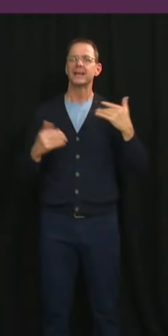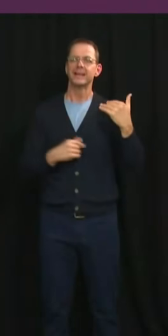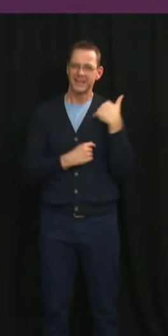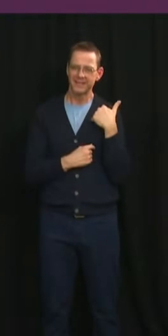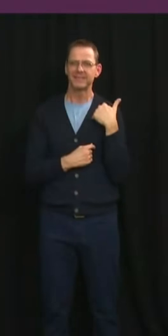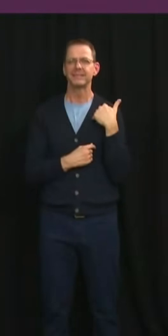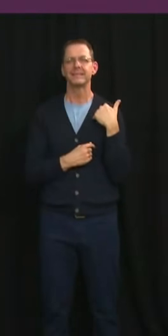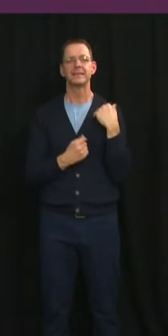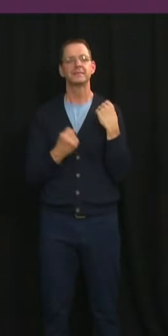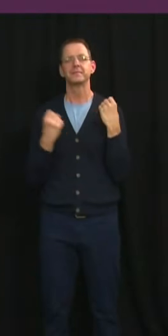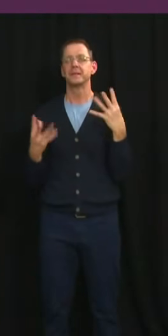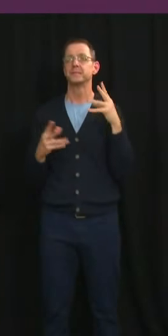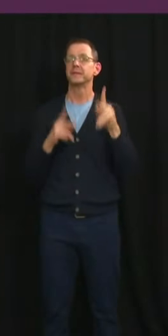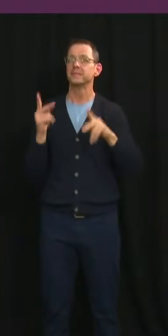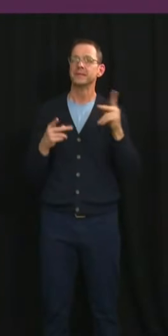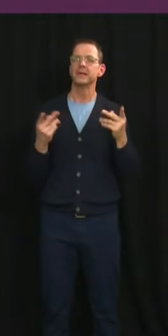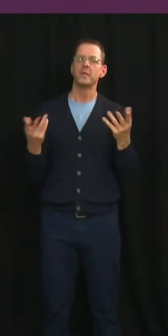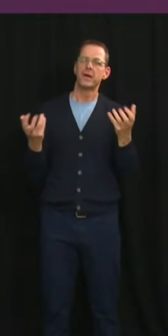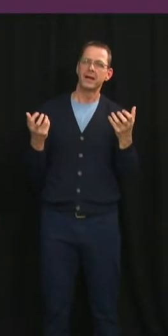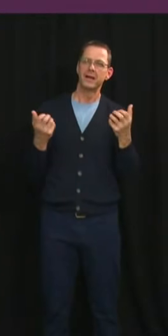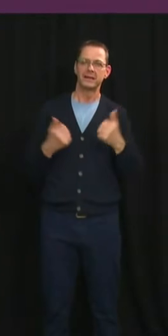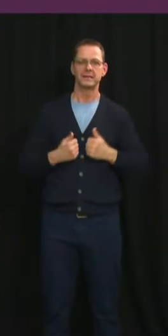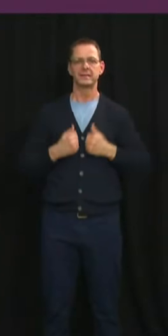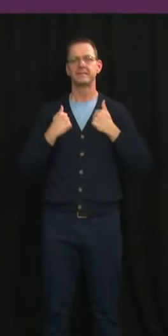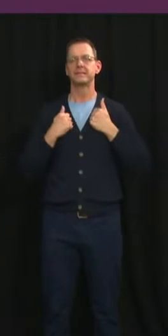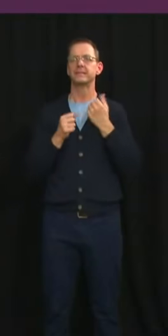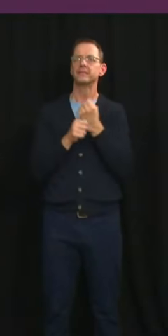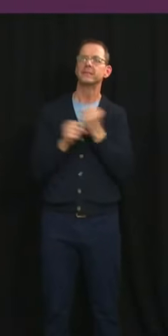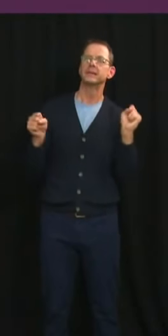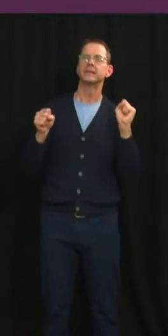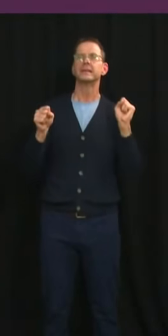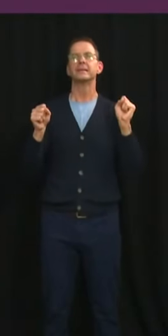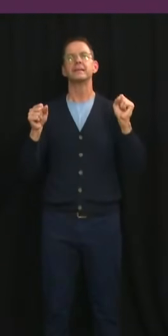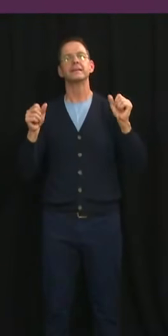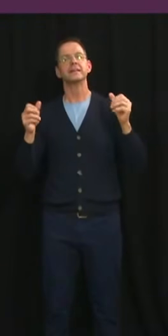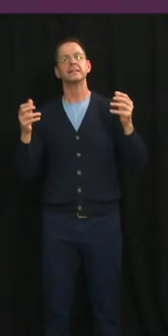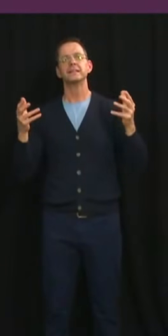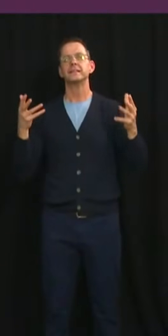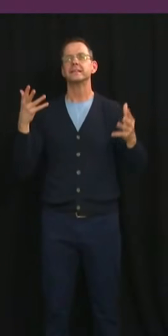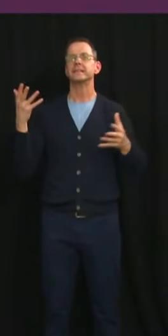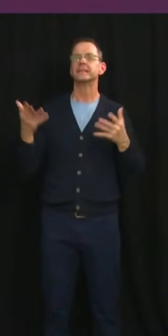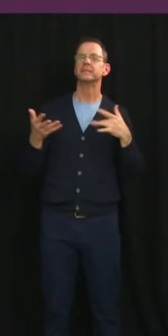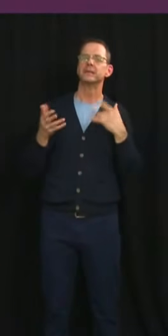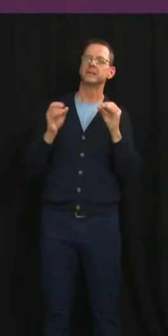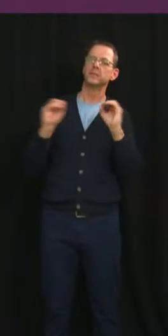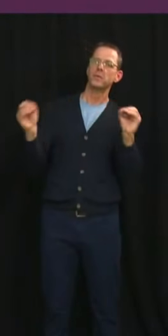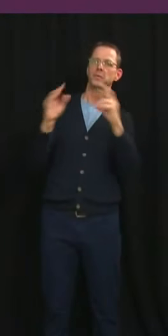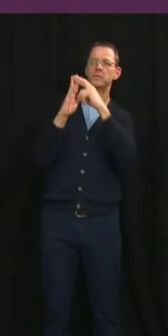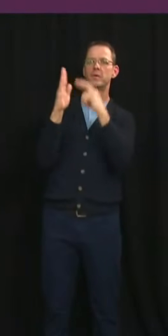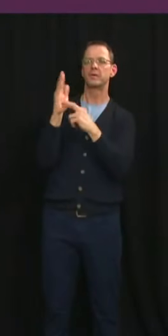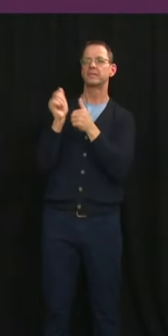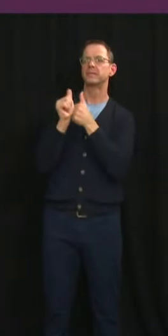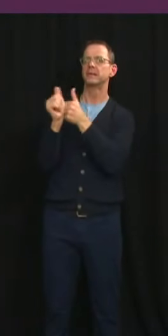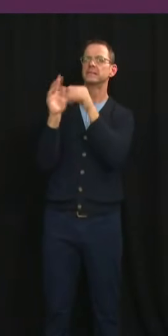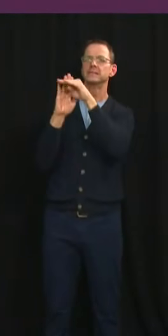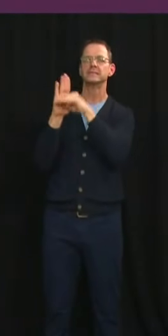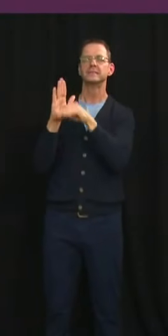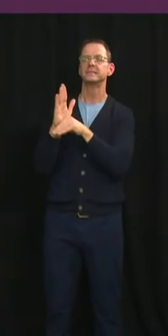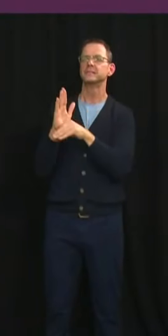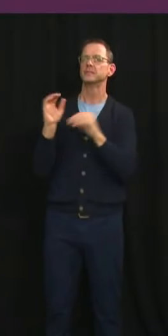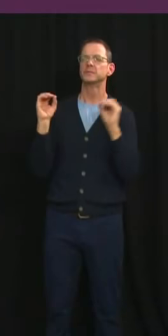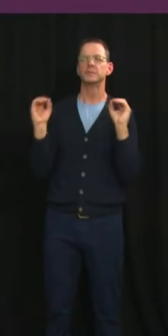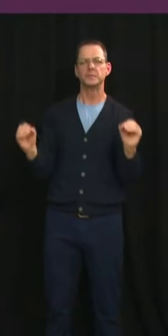before, I'm glad to live in a province where there are a lot of people who jealously guard and protect their freedoms and who are